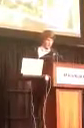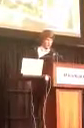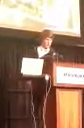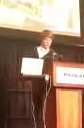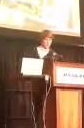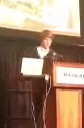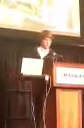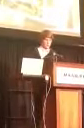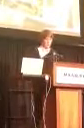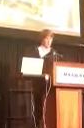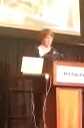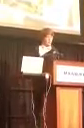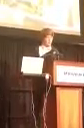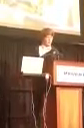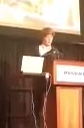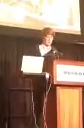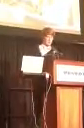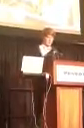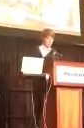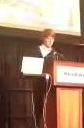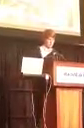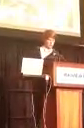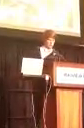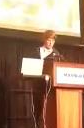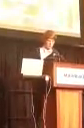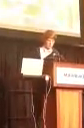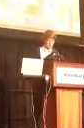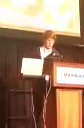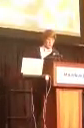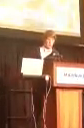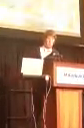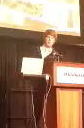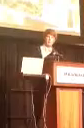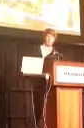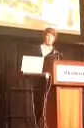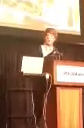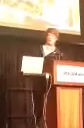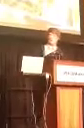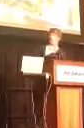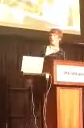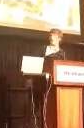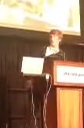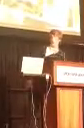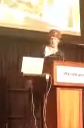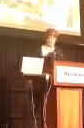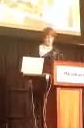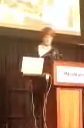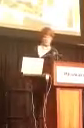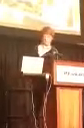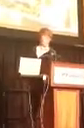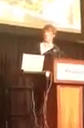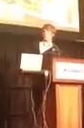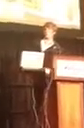So without further ado, you can follow him on Facebook, Twitter, YouTube, or his fitness blog, Davey Wavey.